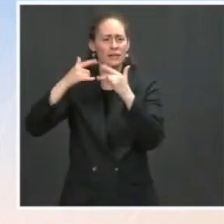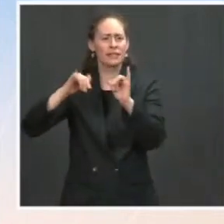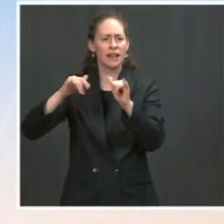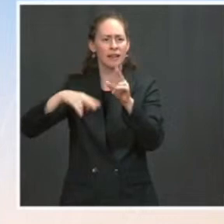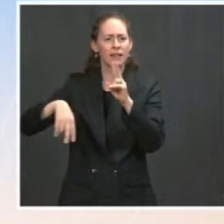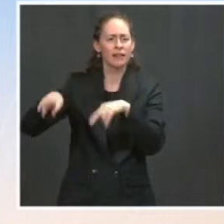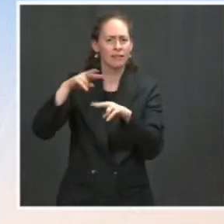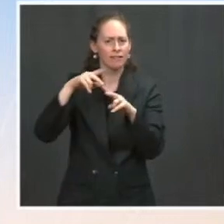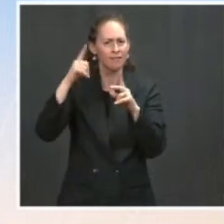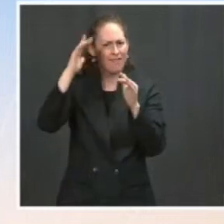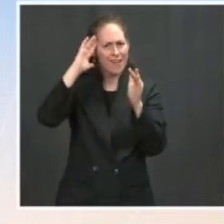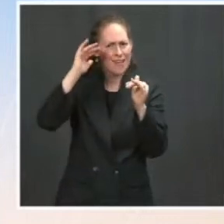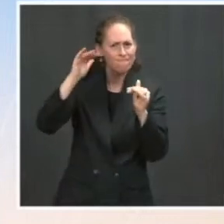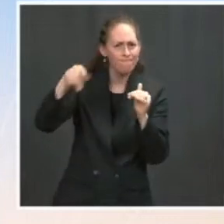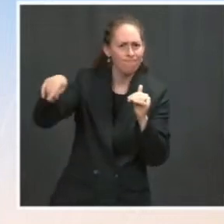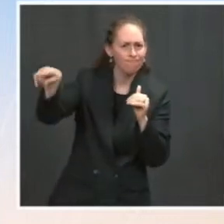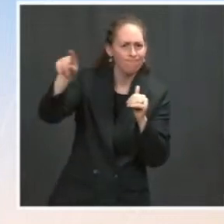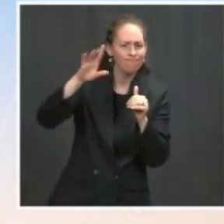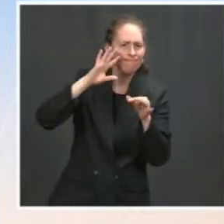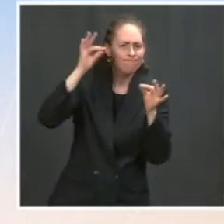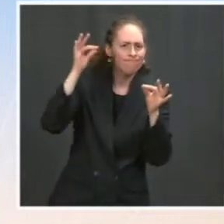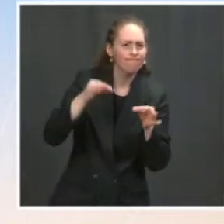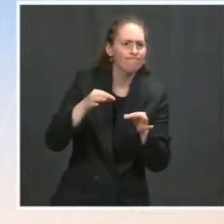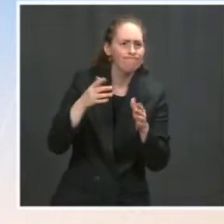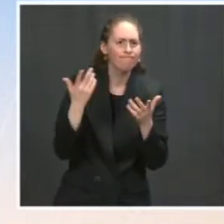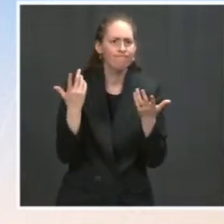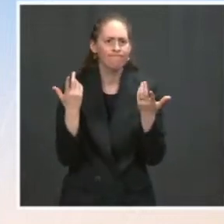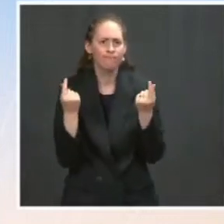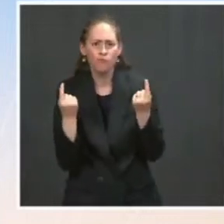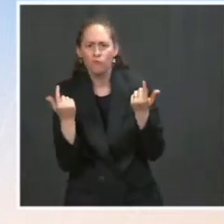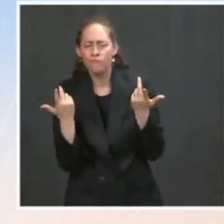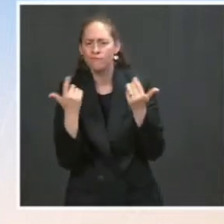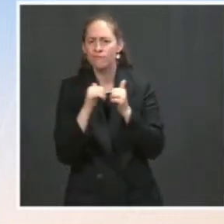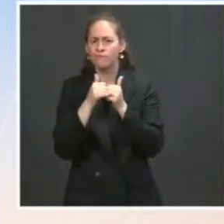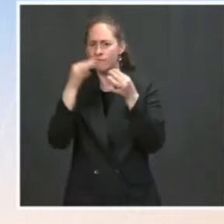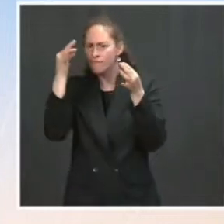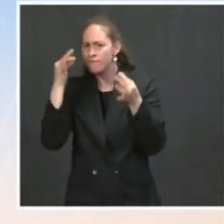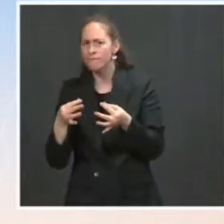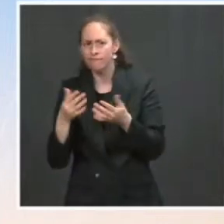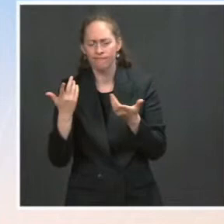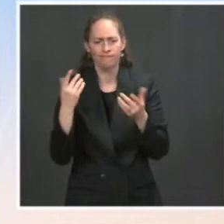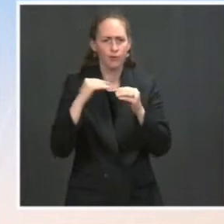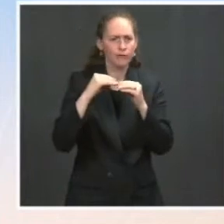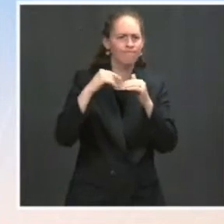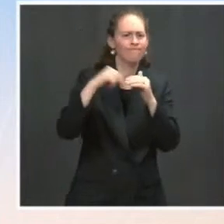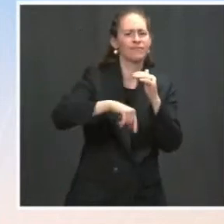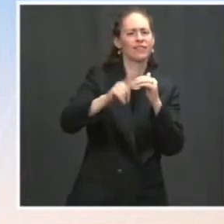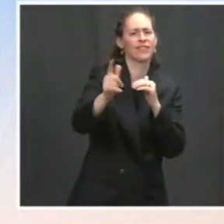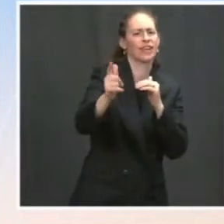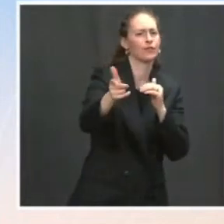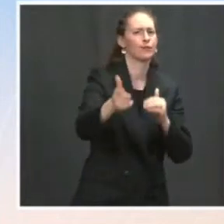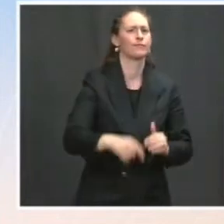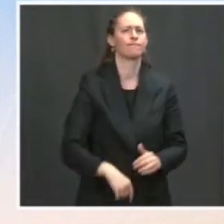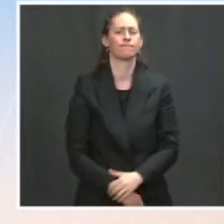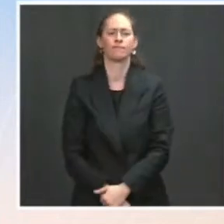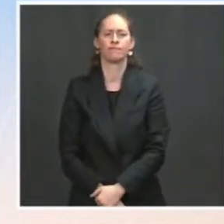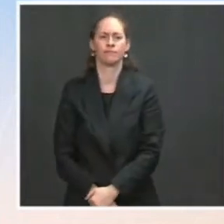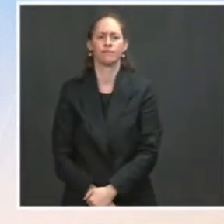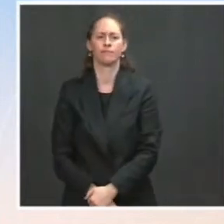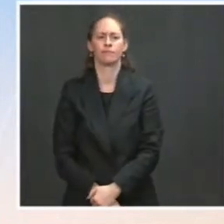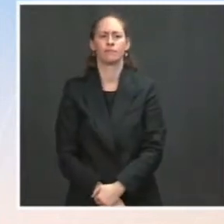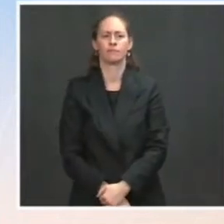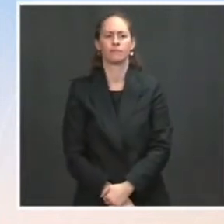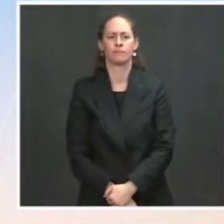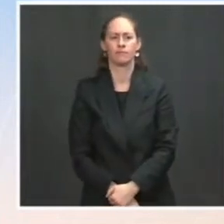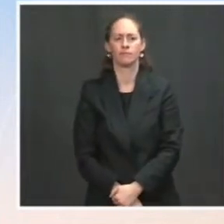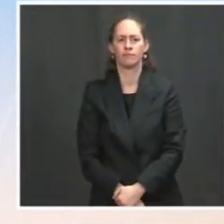how our approach and what our assessment will be of how those doses will be distributed. Well, quick housekeeping. Tomorrow's meeting, governors, is that virtual or are they all coming? Virtual. Virtual